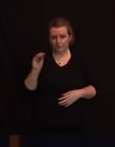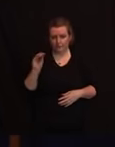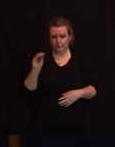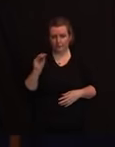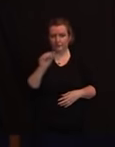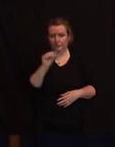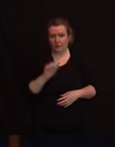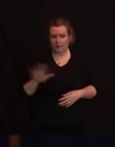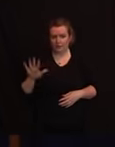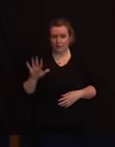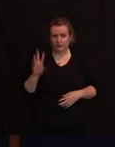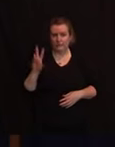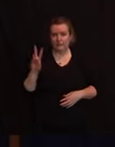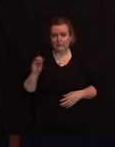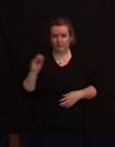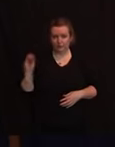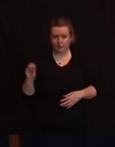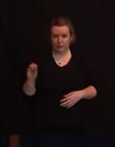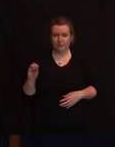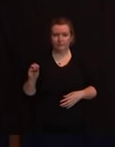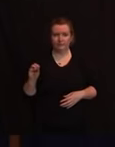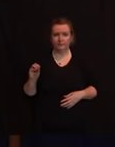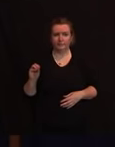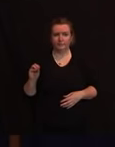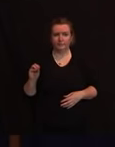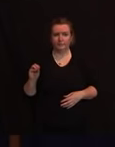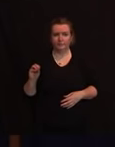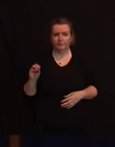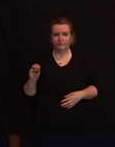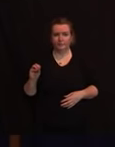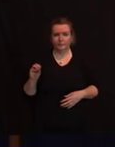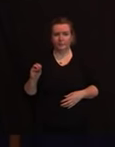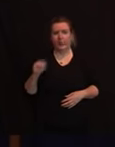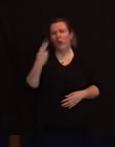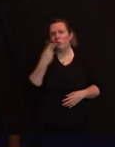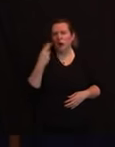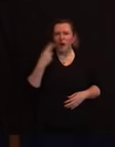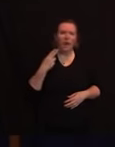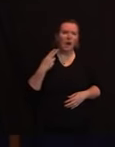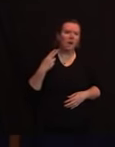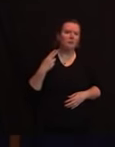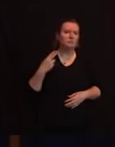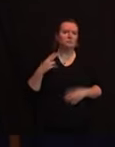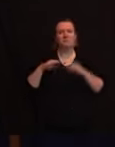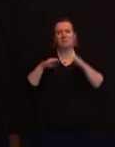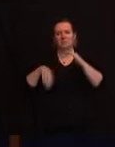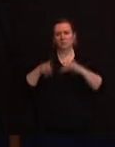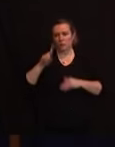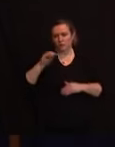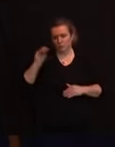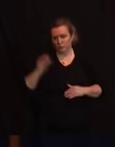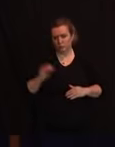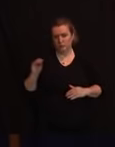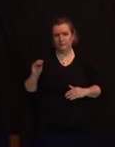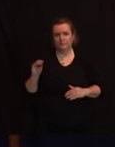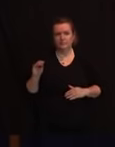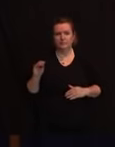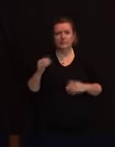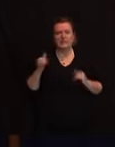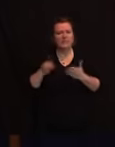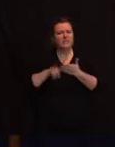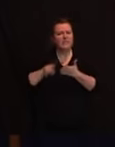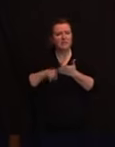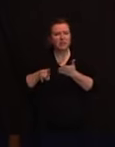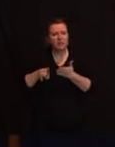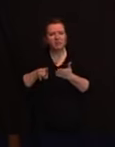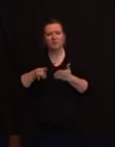6%, Native Hawaiian or other Pacific Islander, less than 1%, and we are still investigating